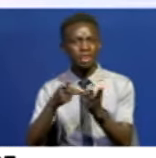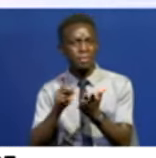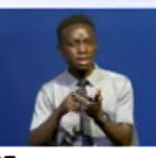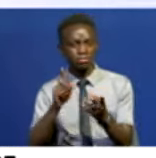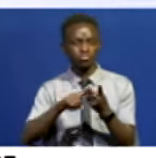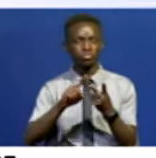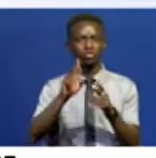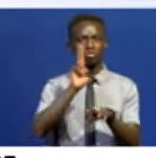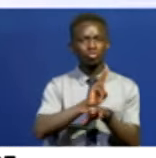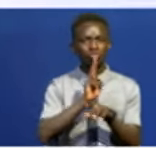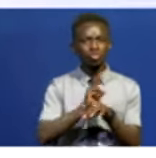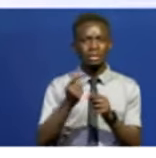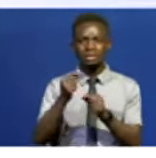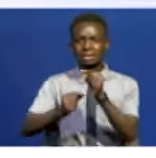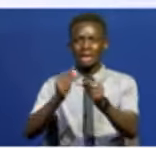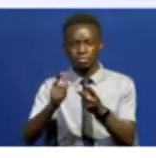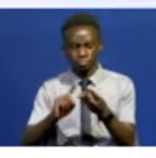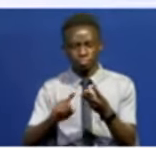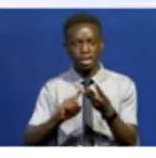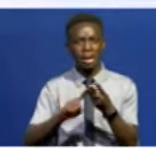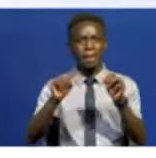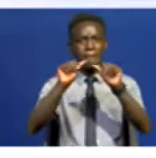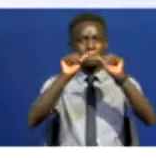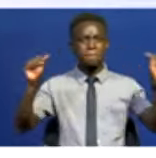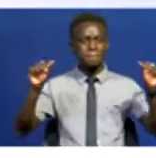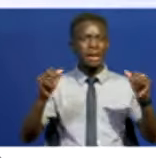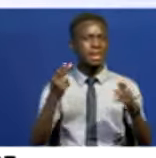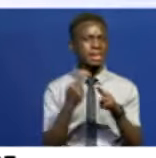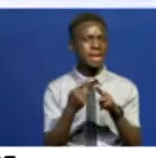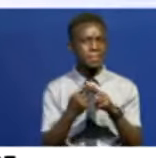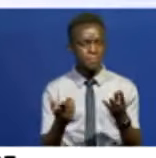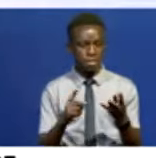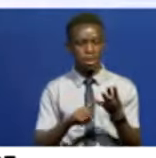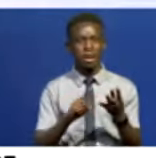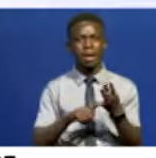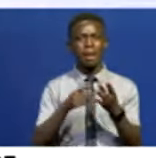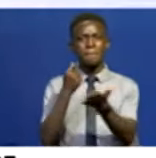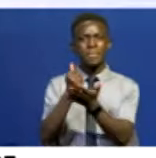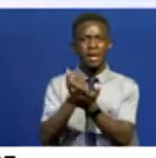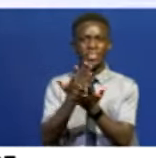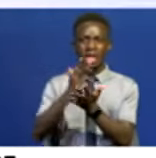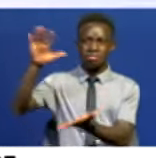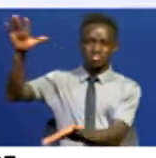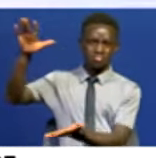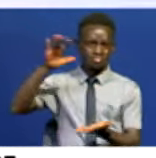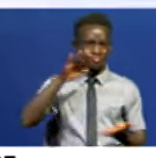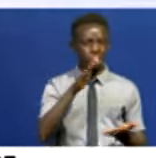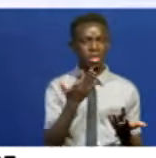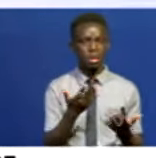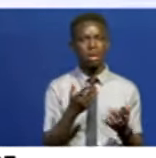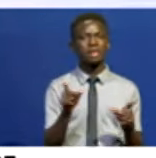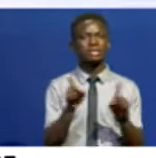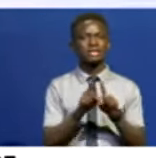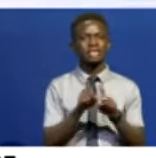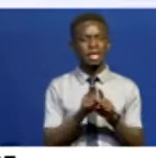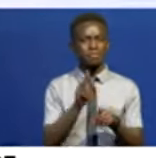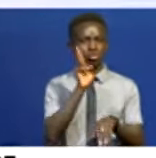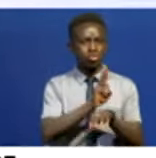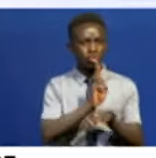generics and brand names, bulk purchasing, and protection of local manufacturers